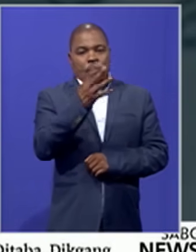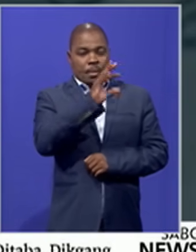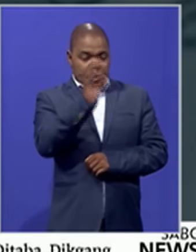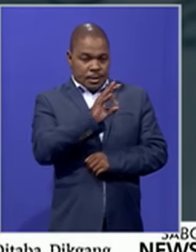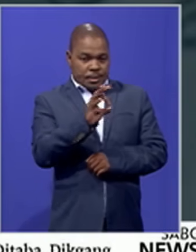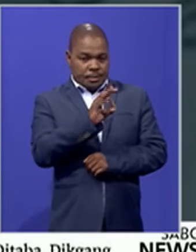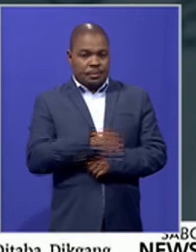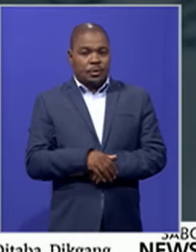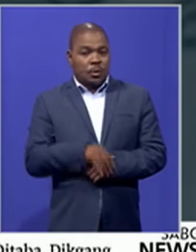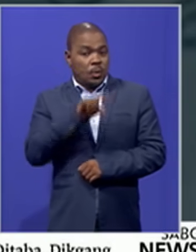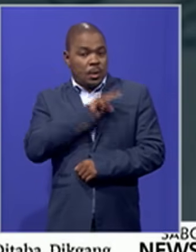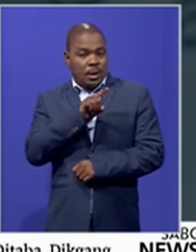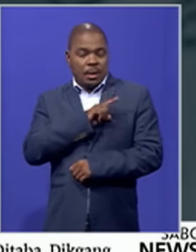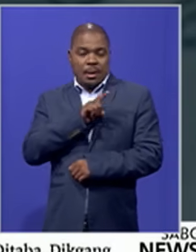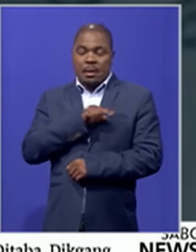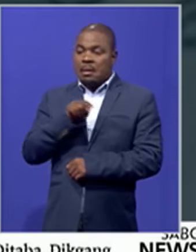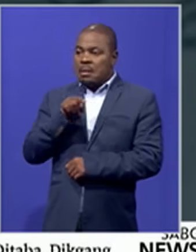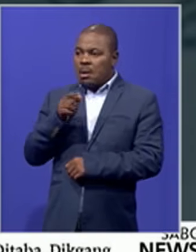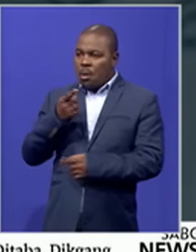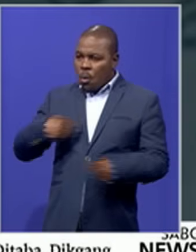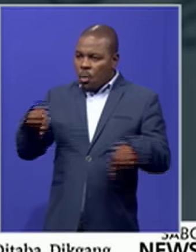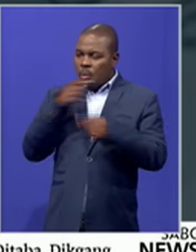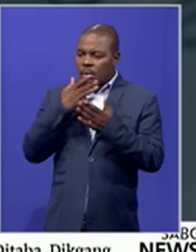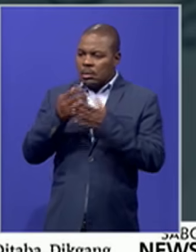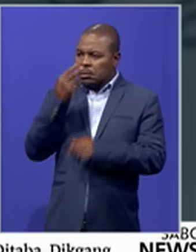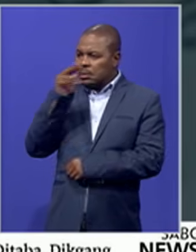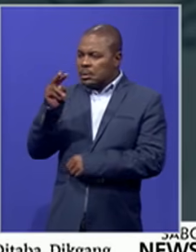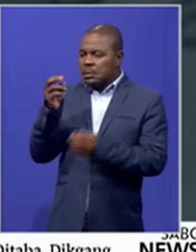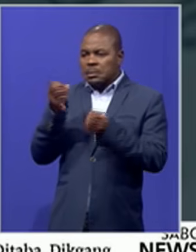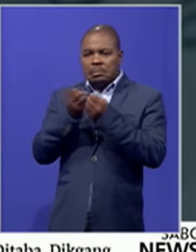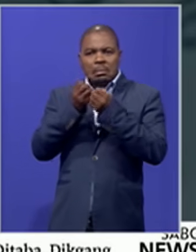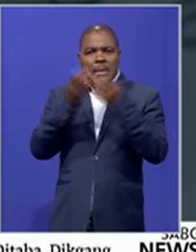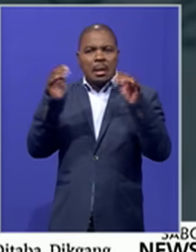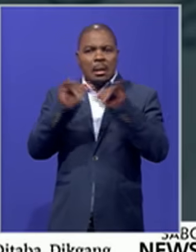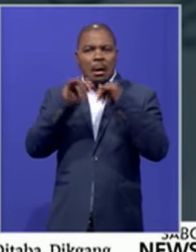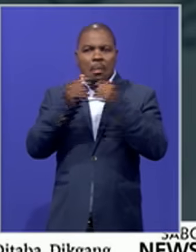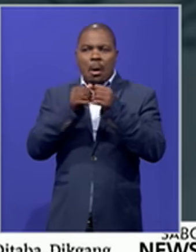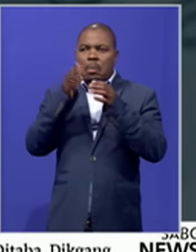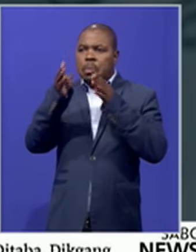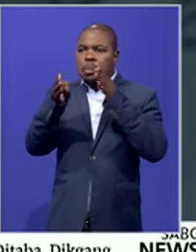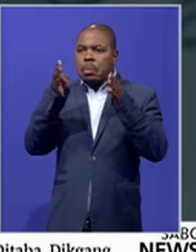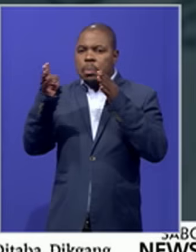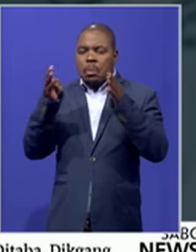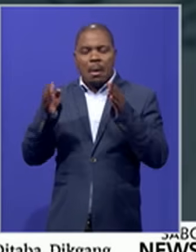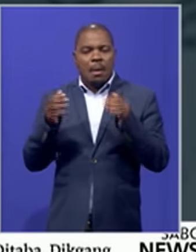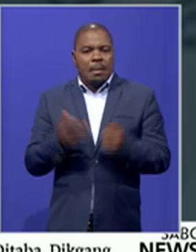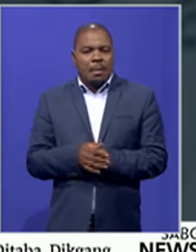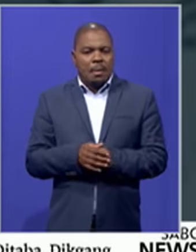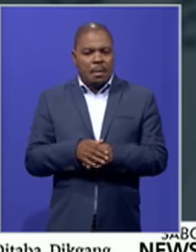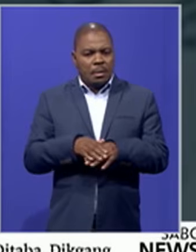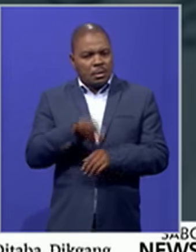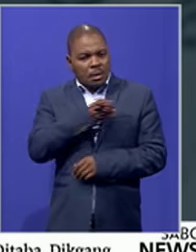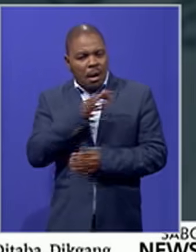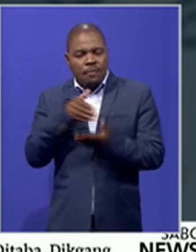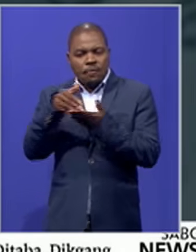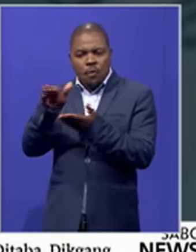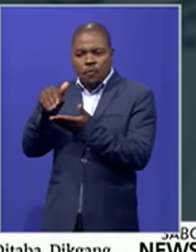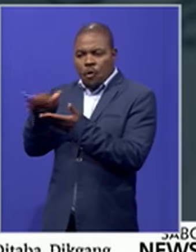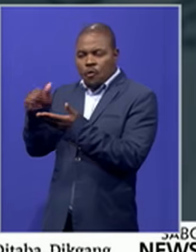33.4 gobane ka moka re a bona gore bontši bja dikhamphane bo sa tšwela pele go fokotša